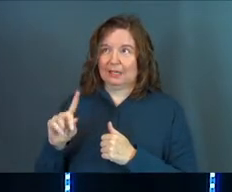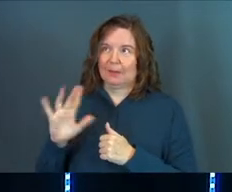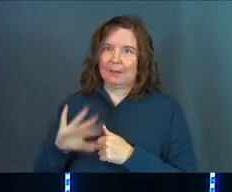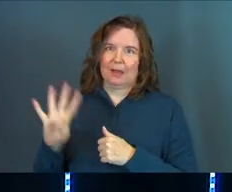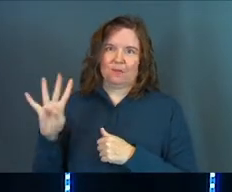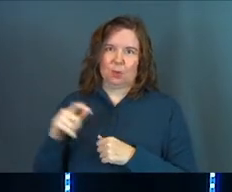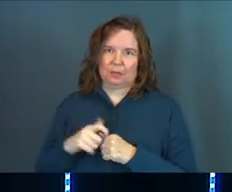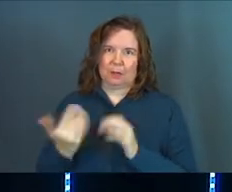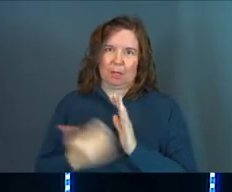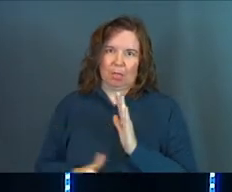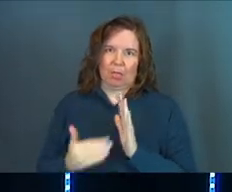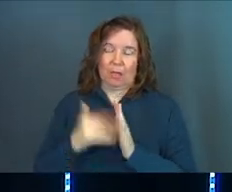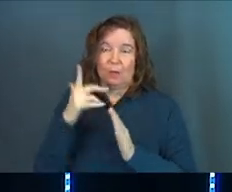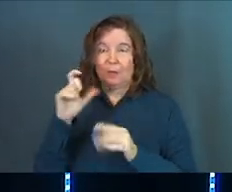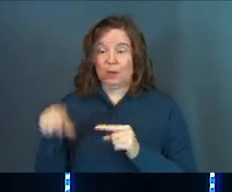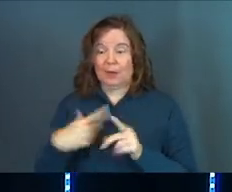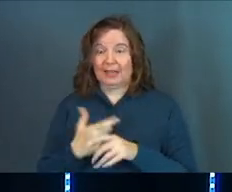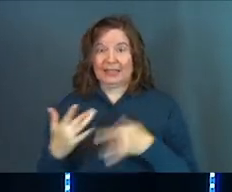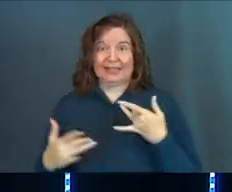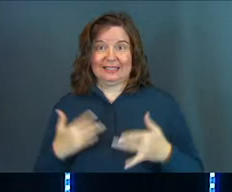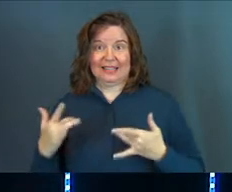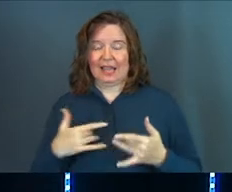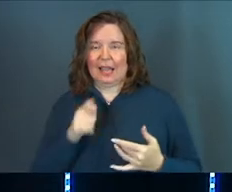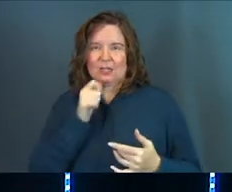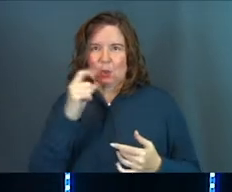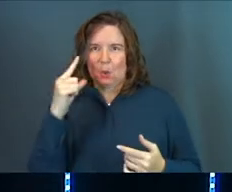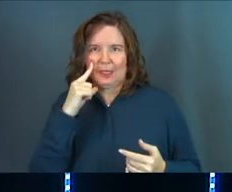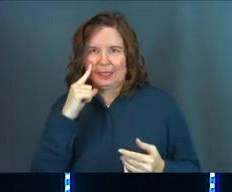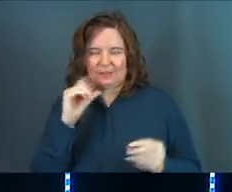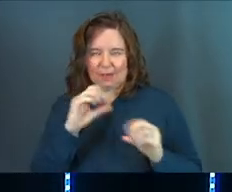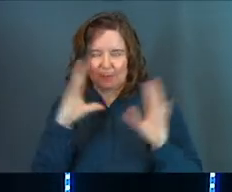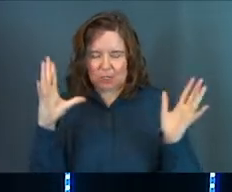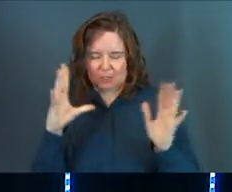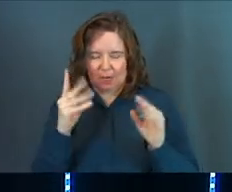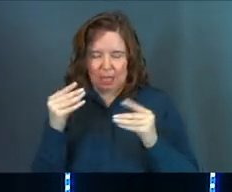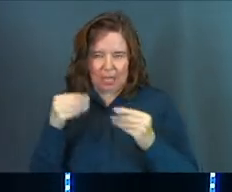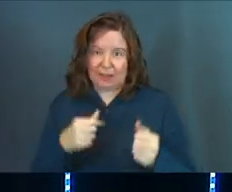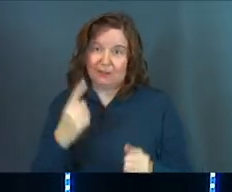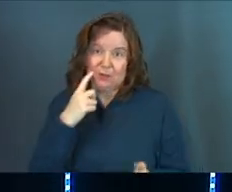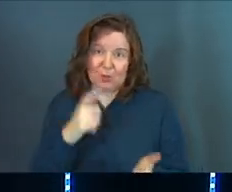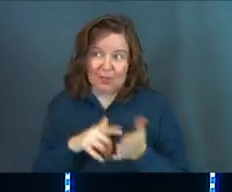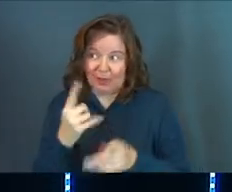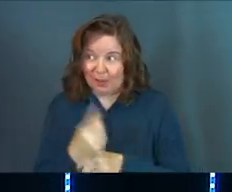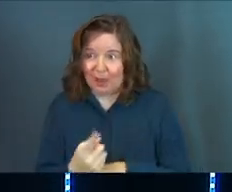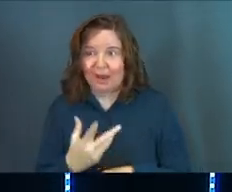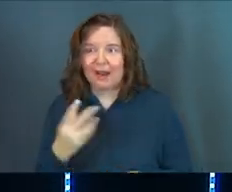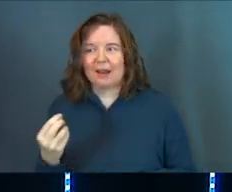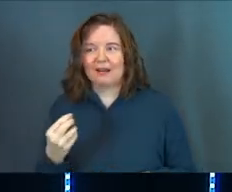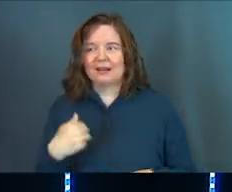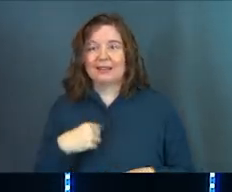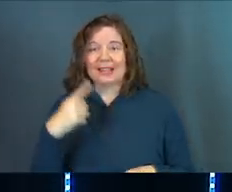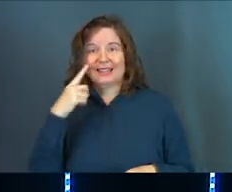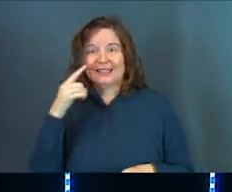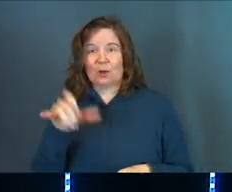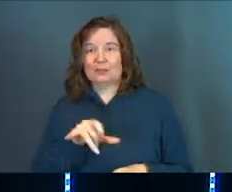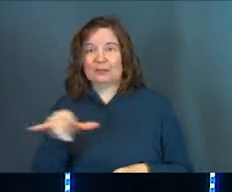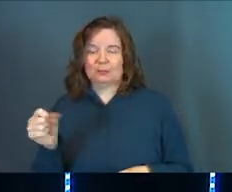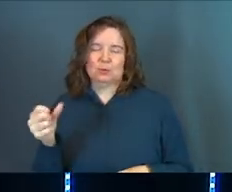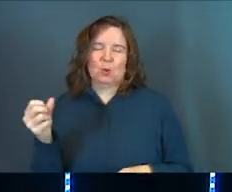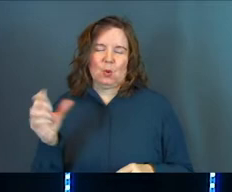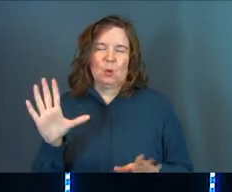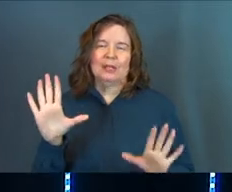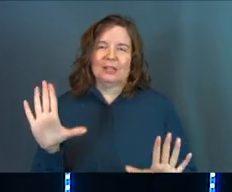about 4 times because when I get excited, I don't think very much, and you've noticed that, right? And they sound kind of similar.